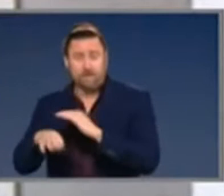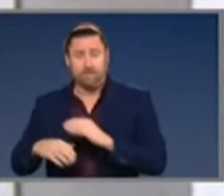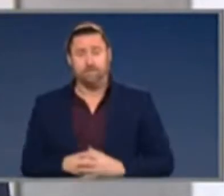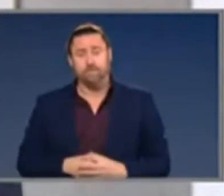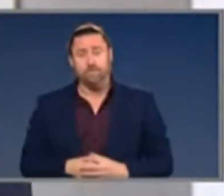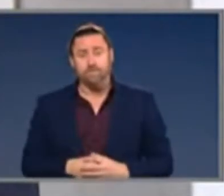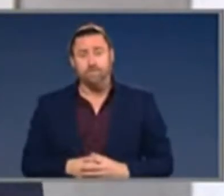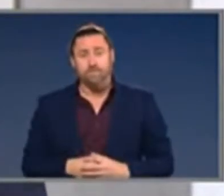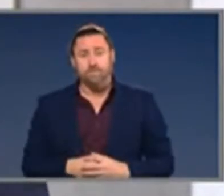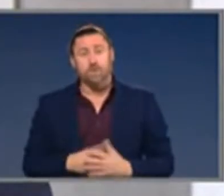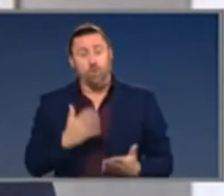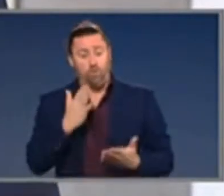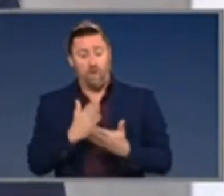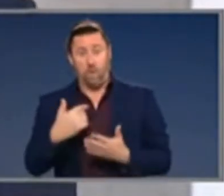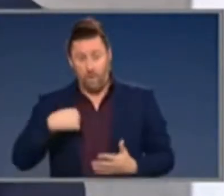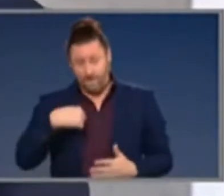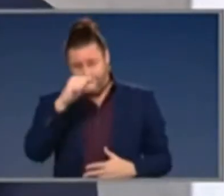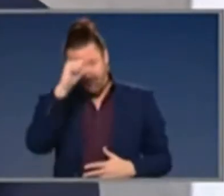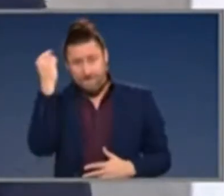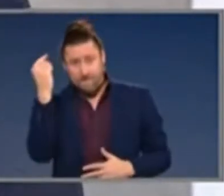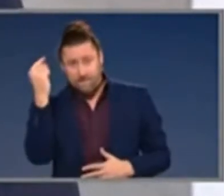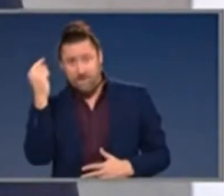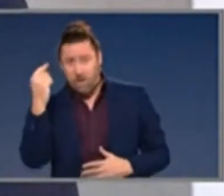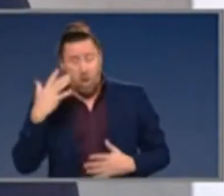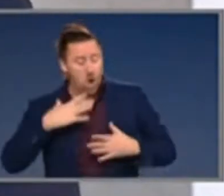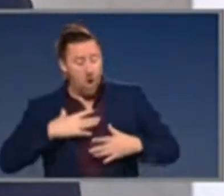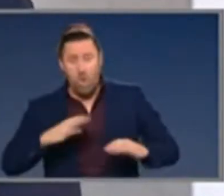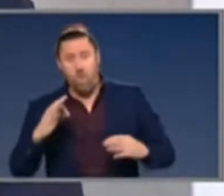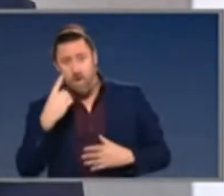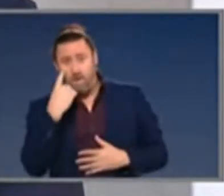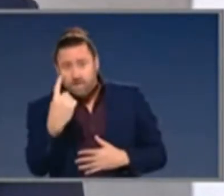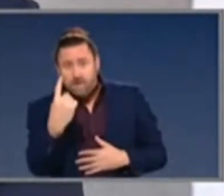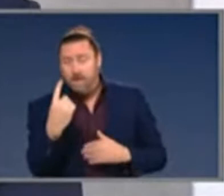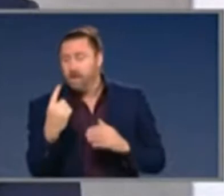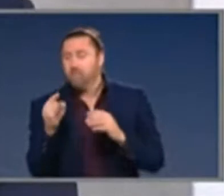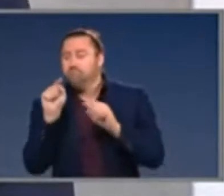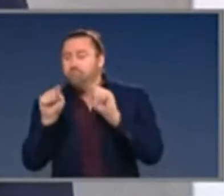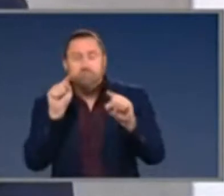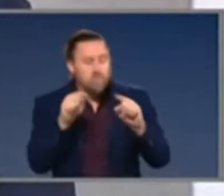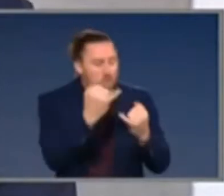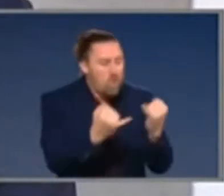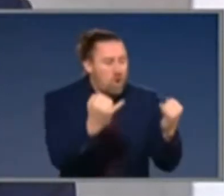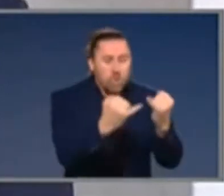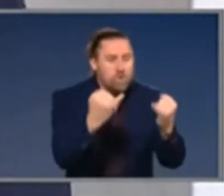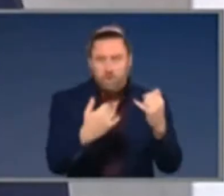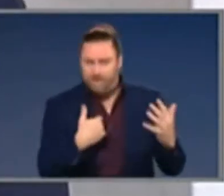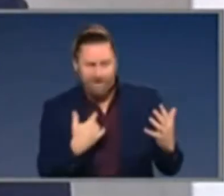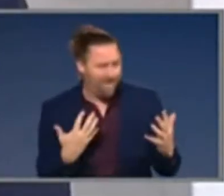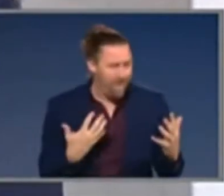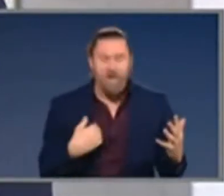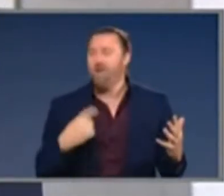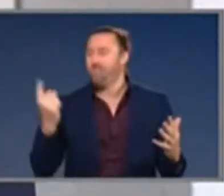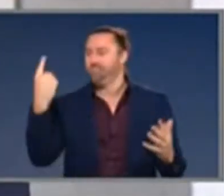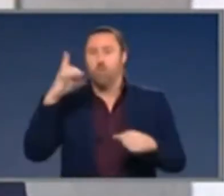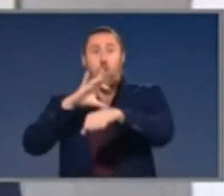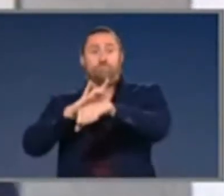necessary were to ensure the cessation of all unnecessary elective surgery and to free up the private and public